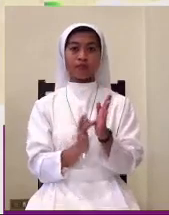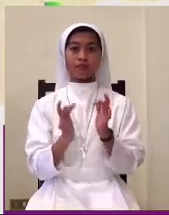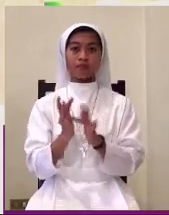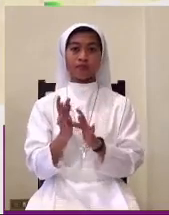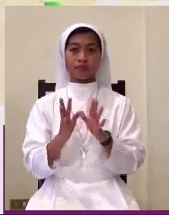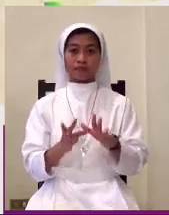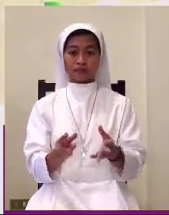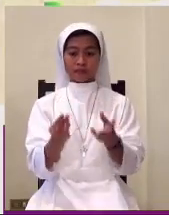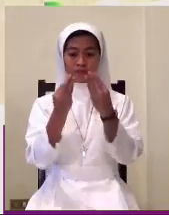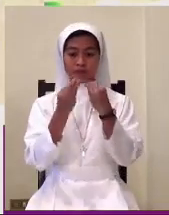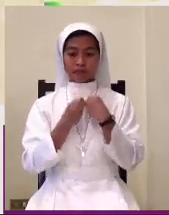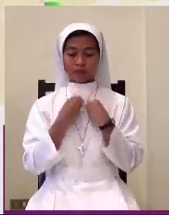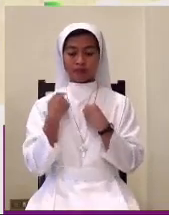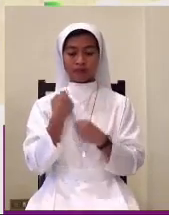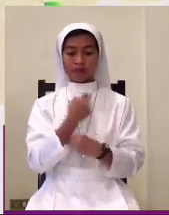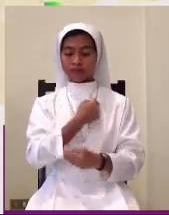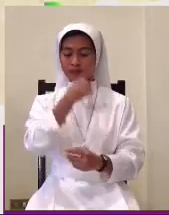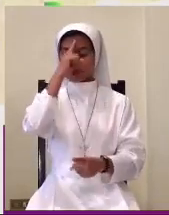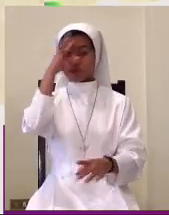hope, charity.